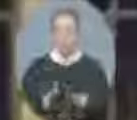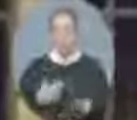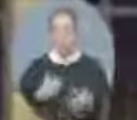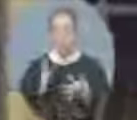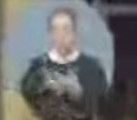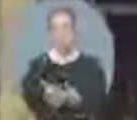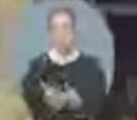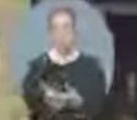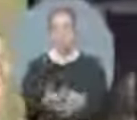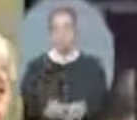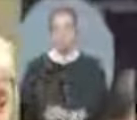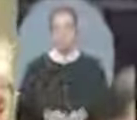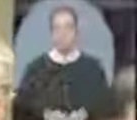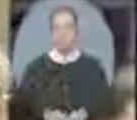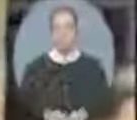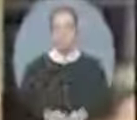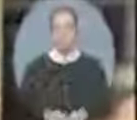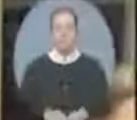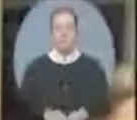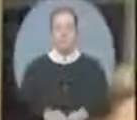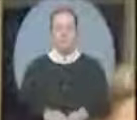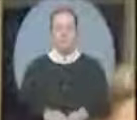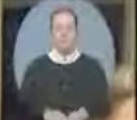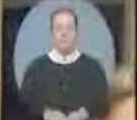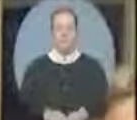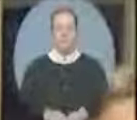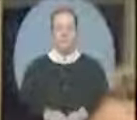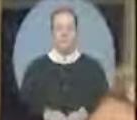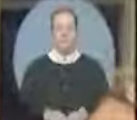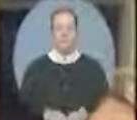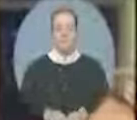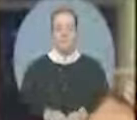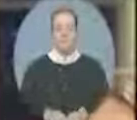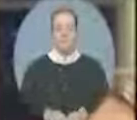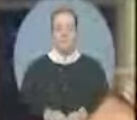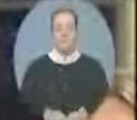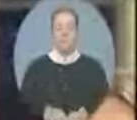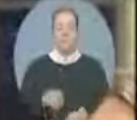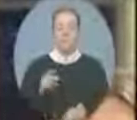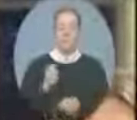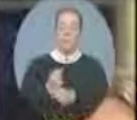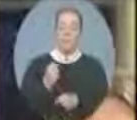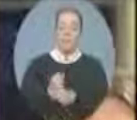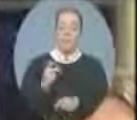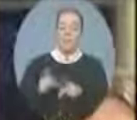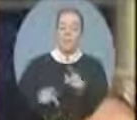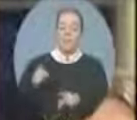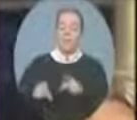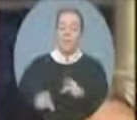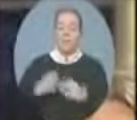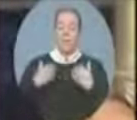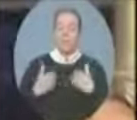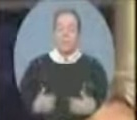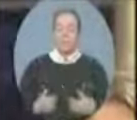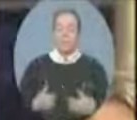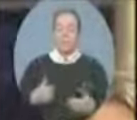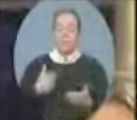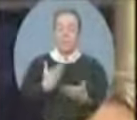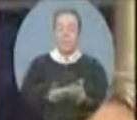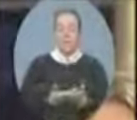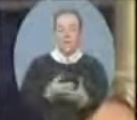Thousands of humanitarian flights are arriving in Rangoon today. Relief from India, Indonesia, and Bangladesh is now getting into Burma. But